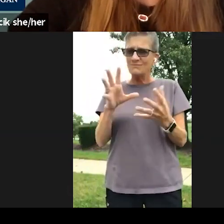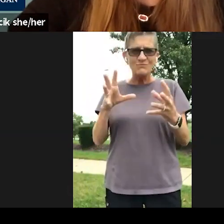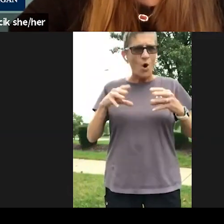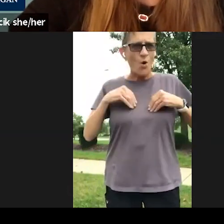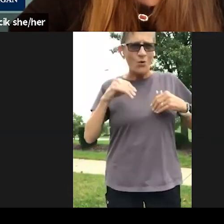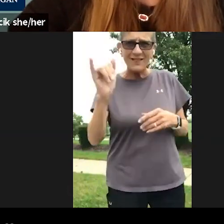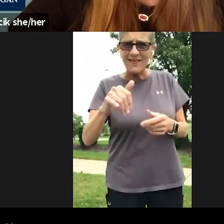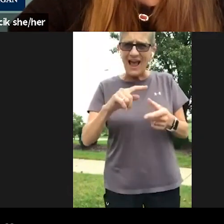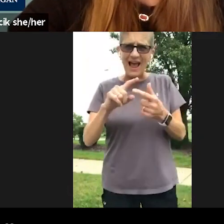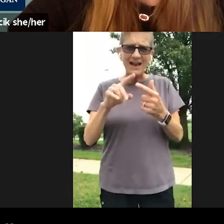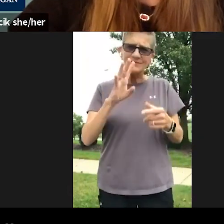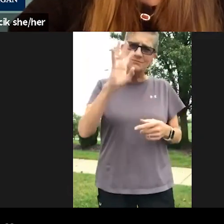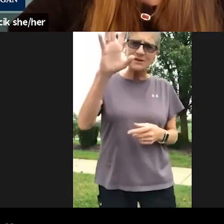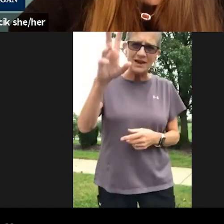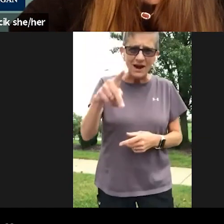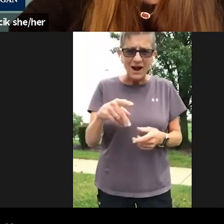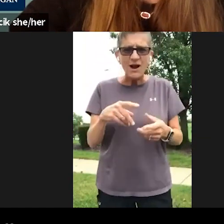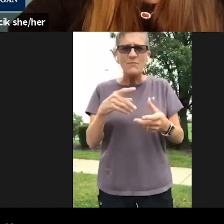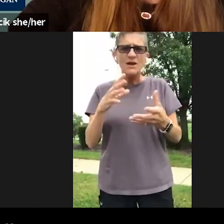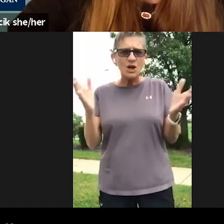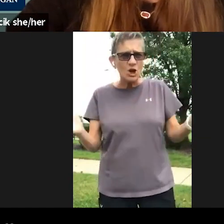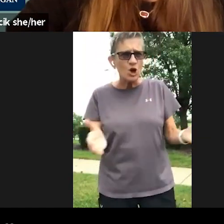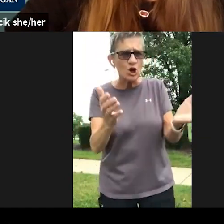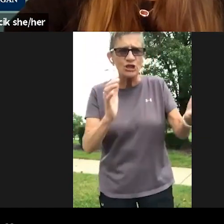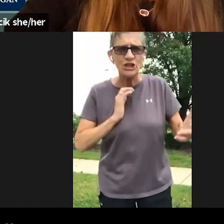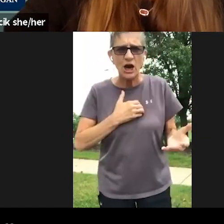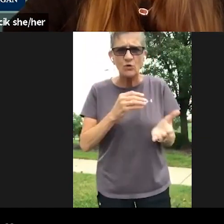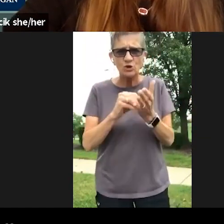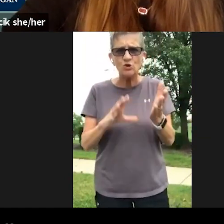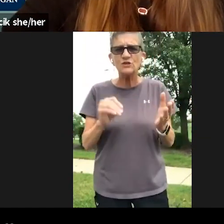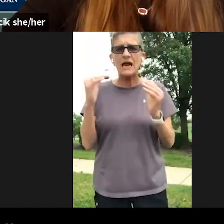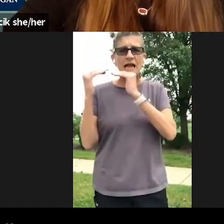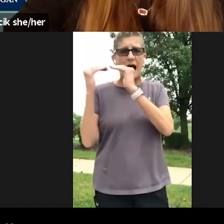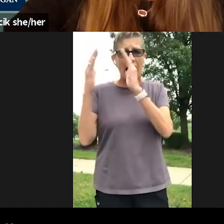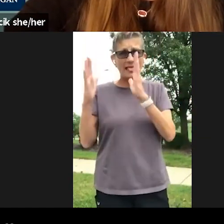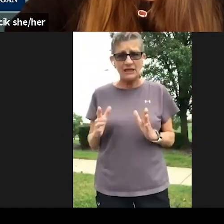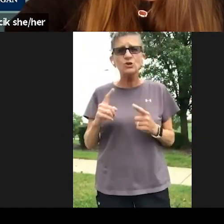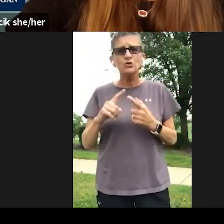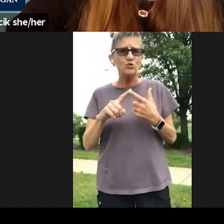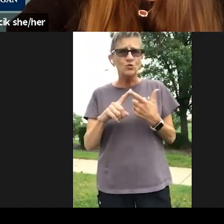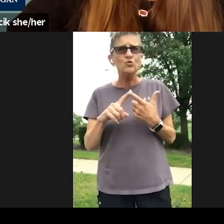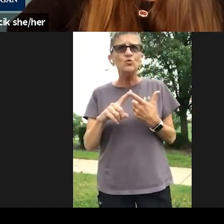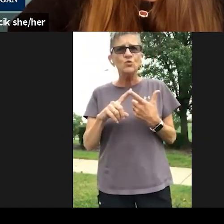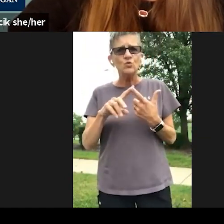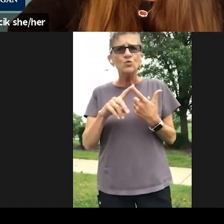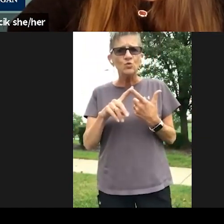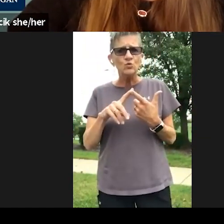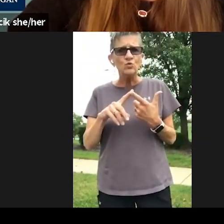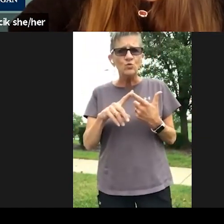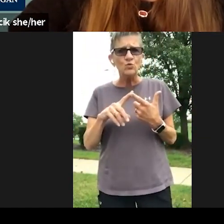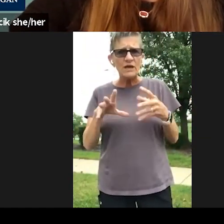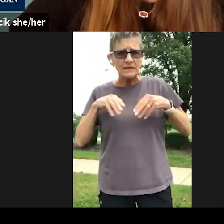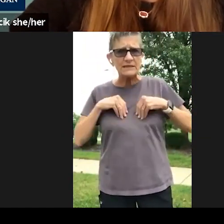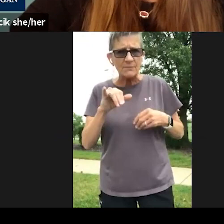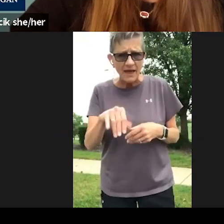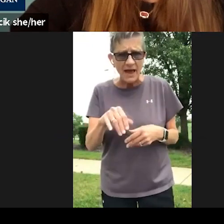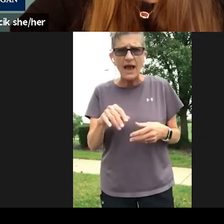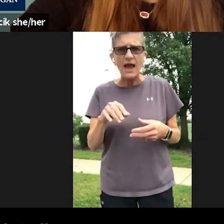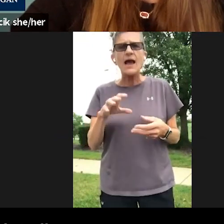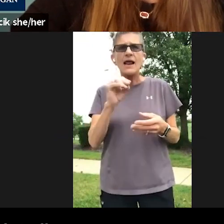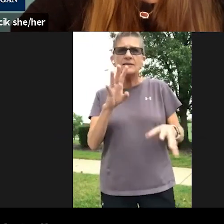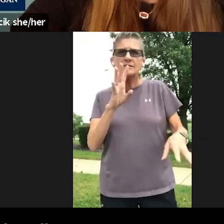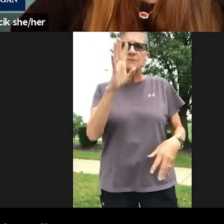about ways to encourage our students and colleagues to take ownership in other places and